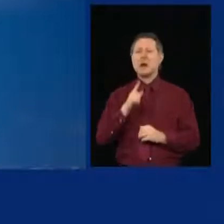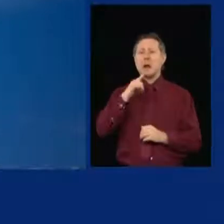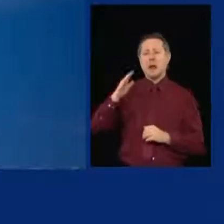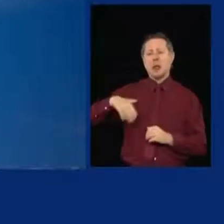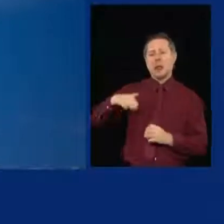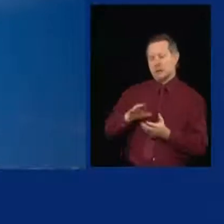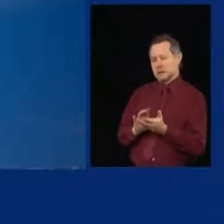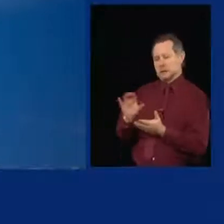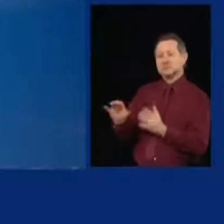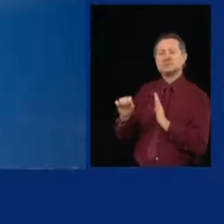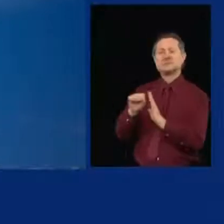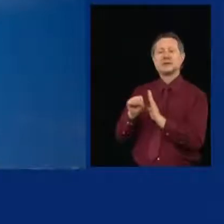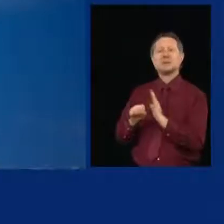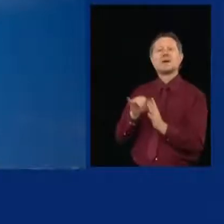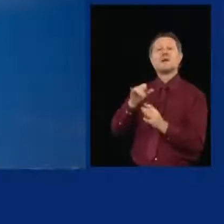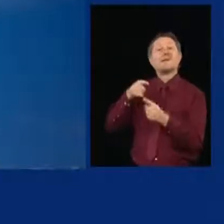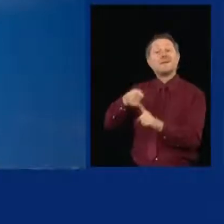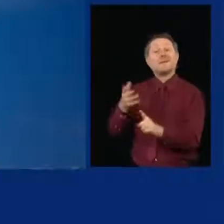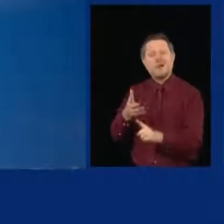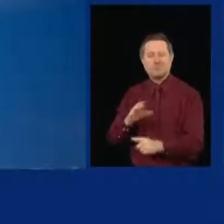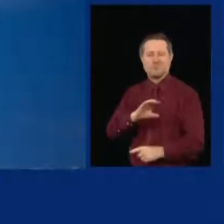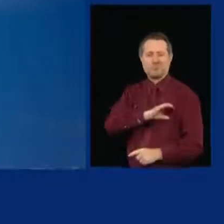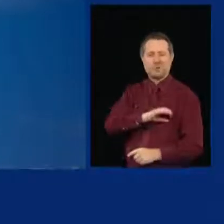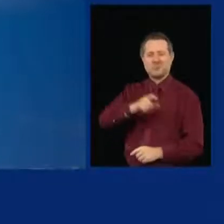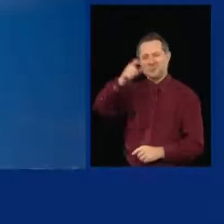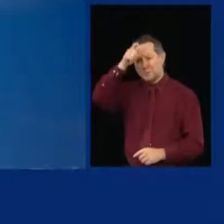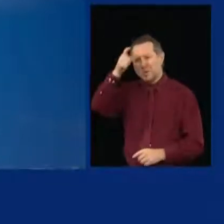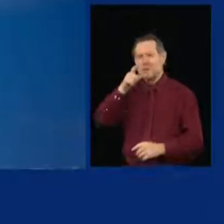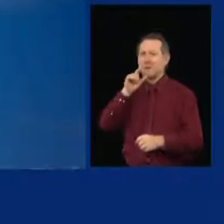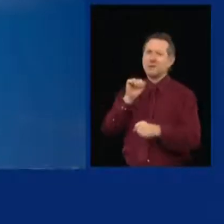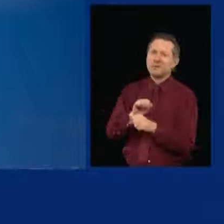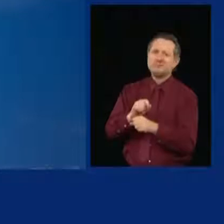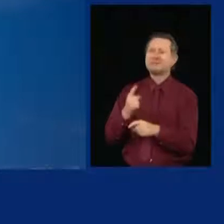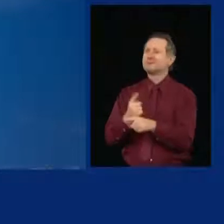police, the firefighters, the working Americans.